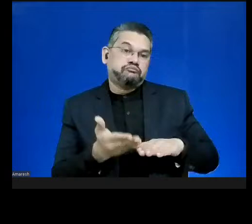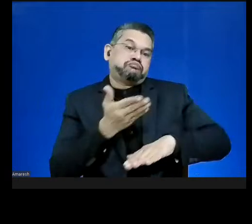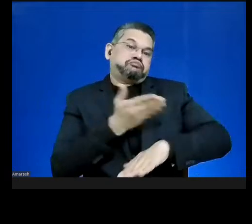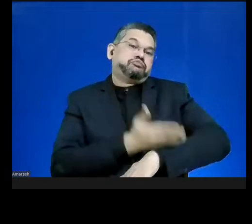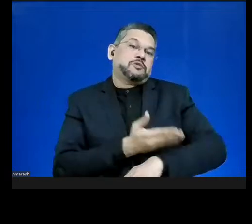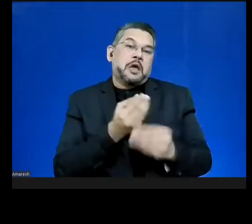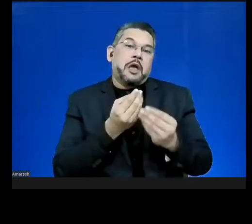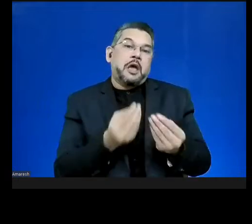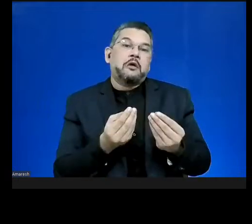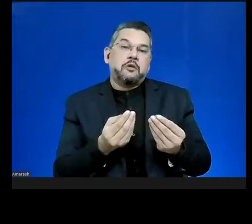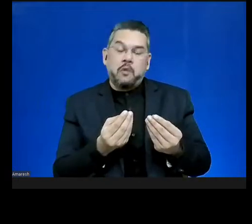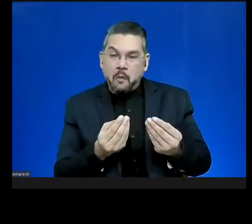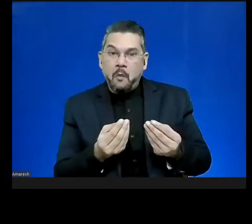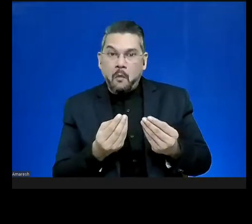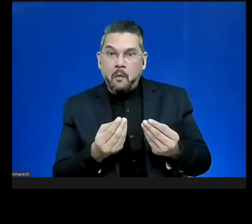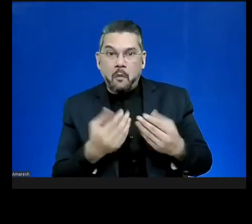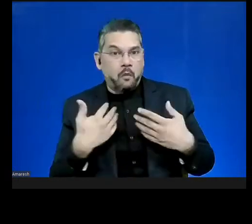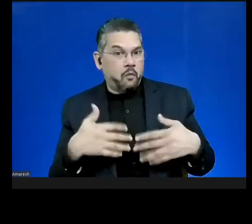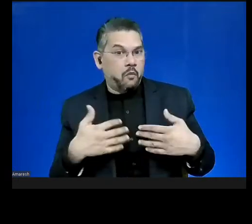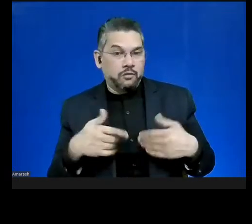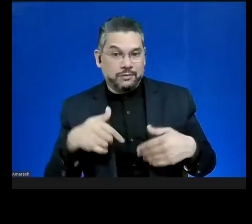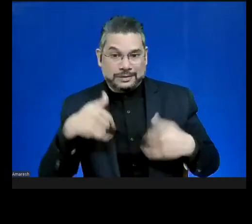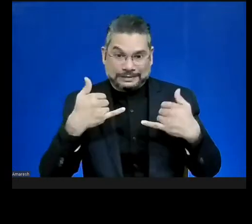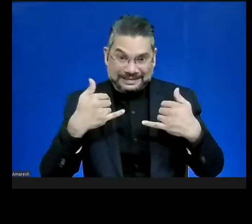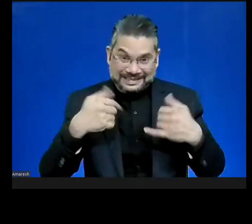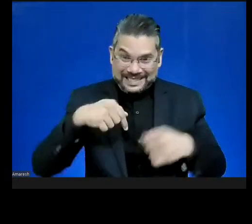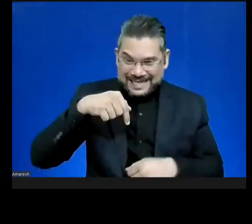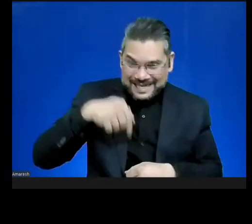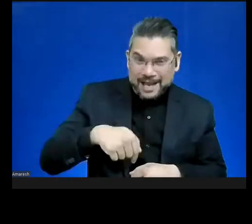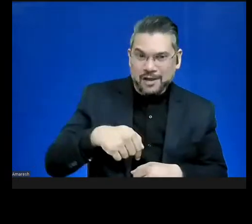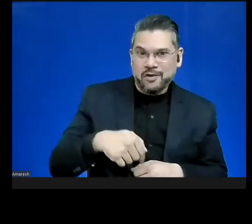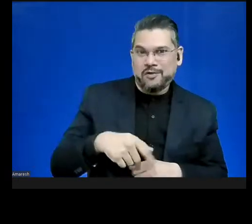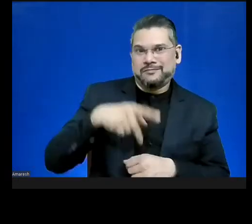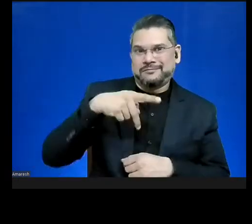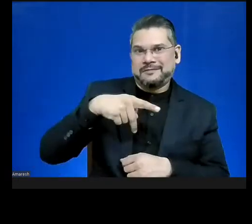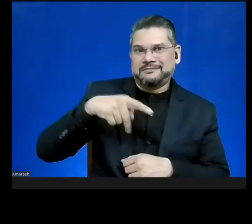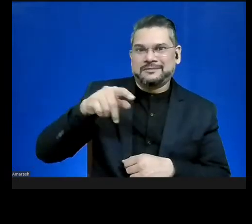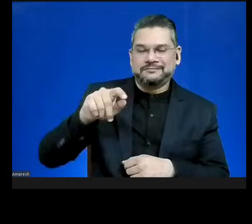interesting only this time when I've got a new version of Microsoft